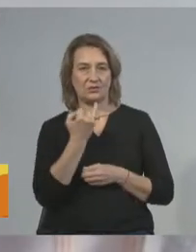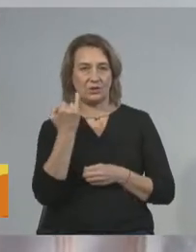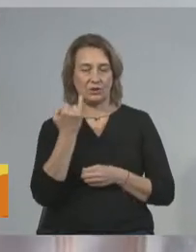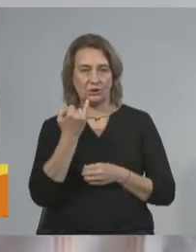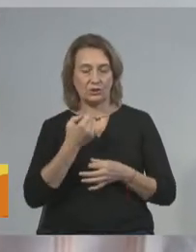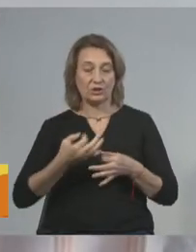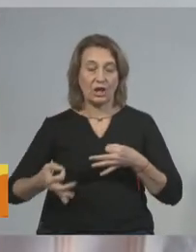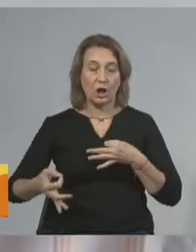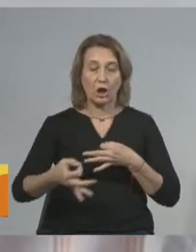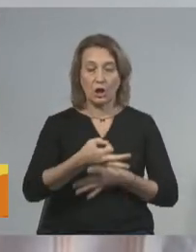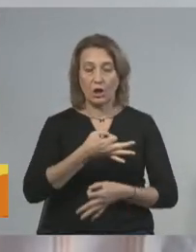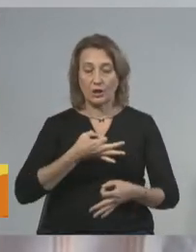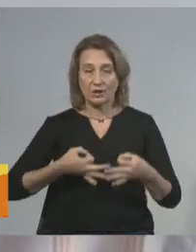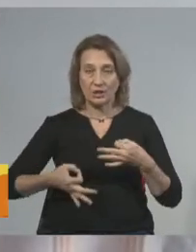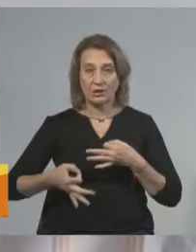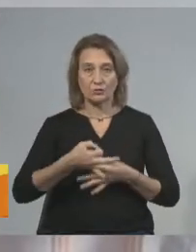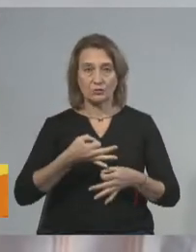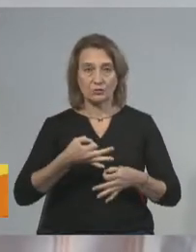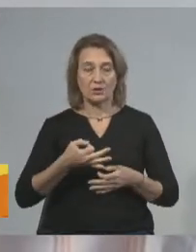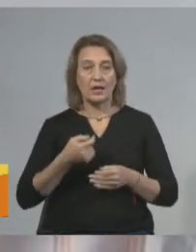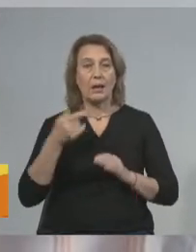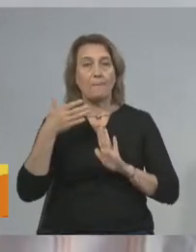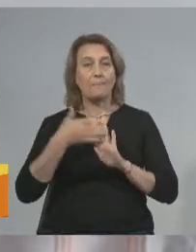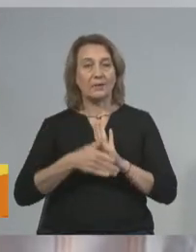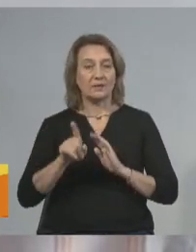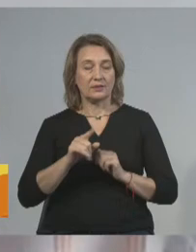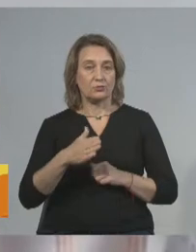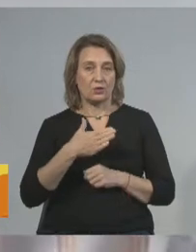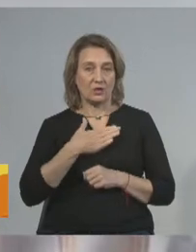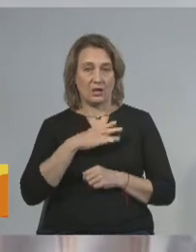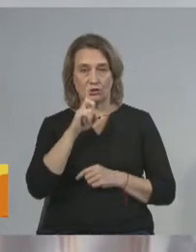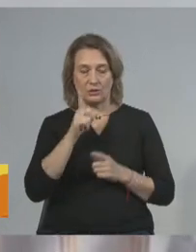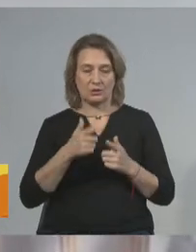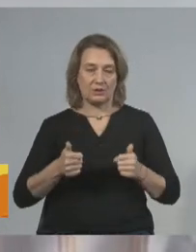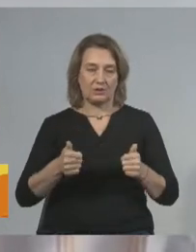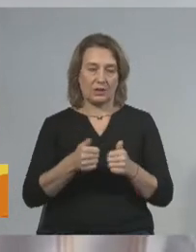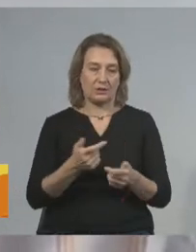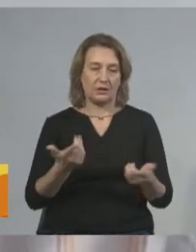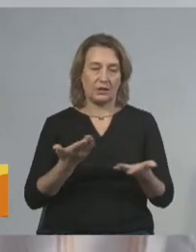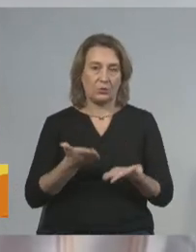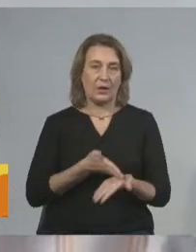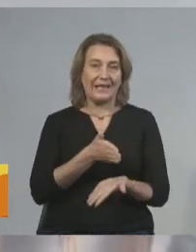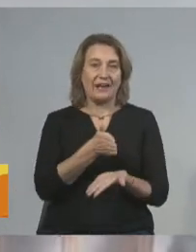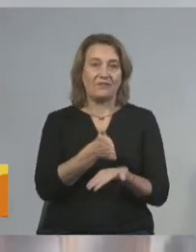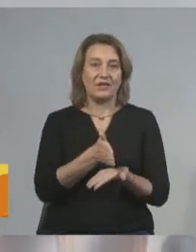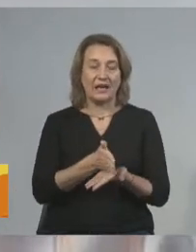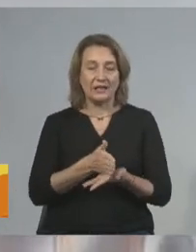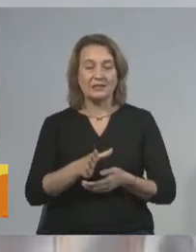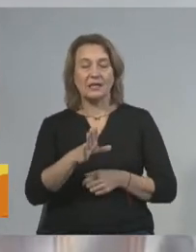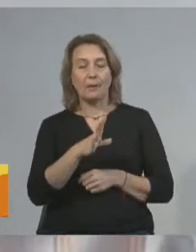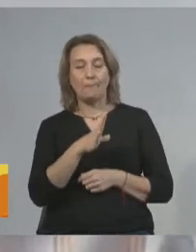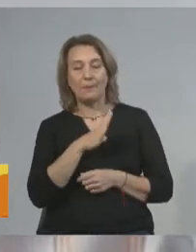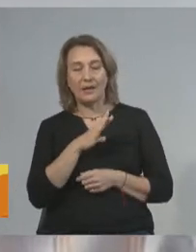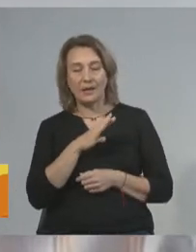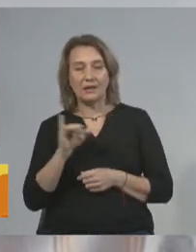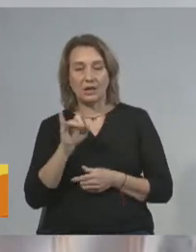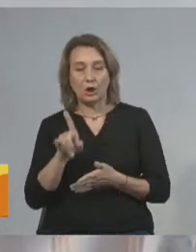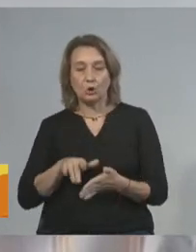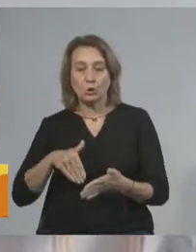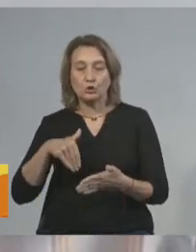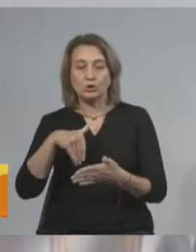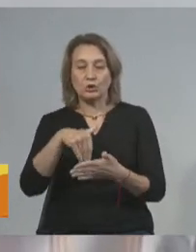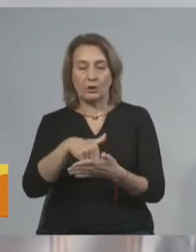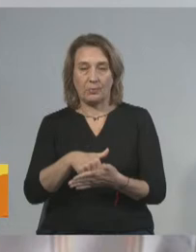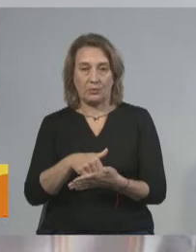do the to of course interpret all the historical discourse and all the countries who